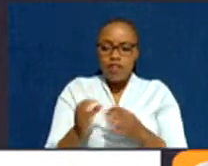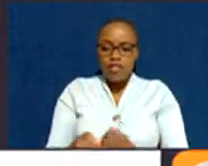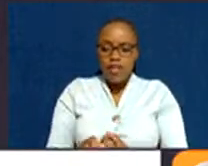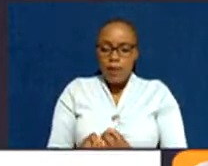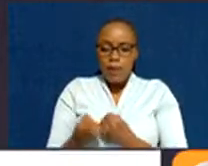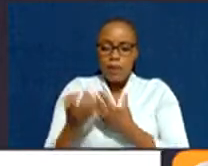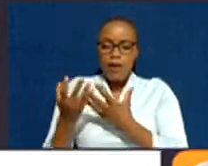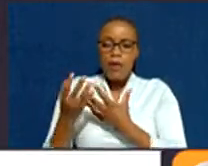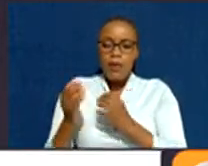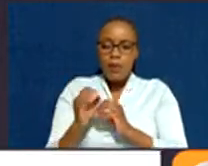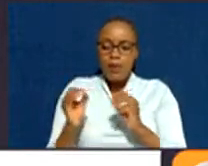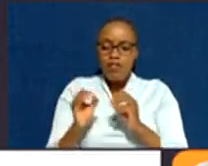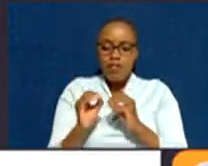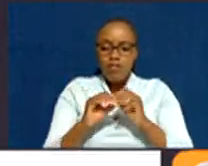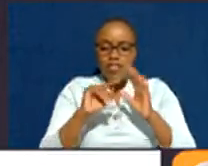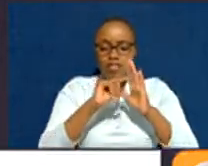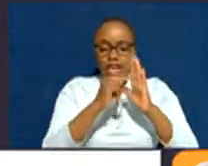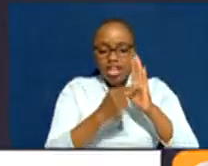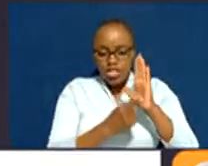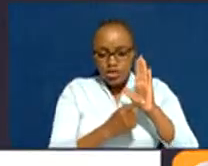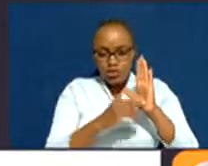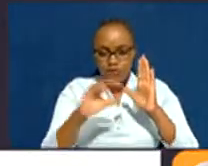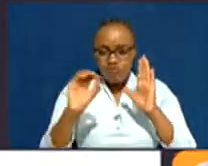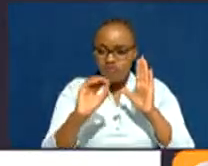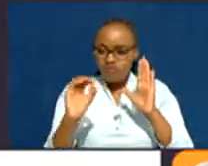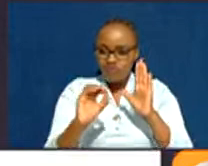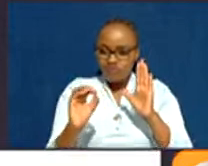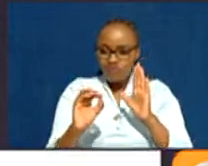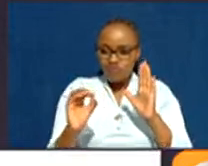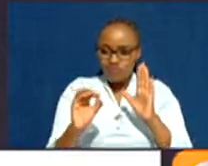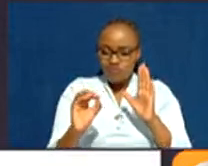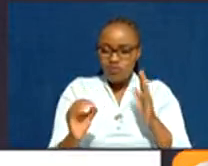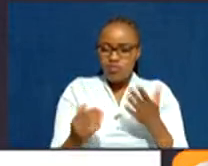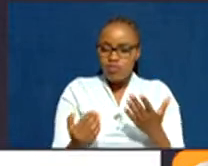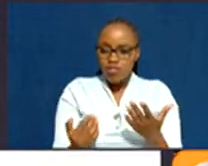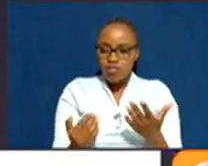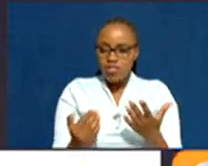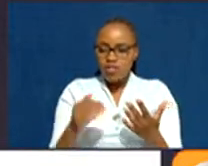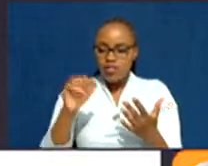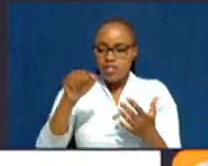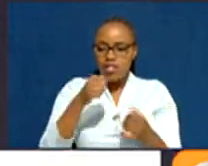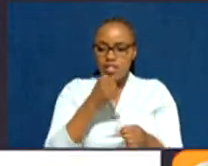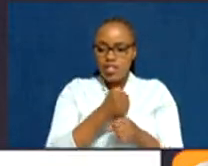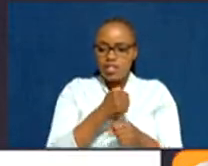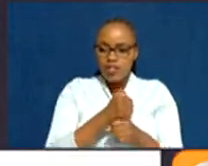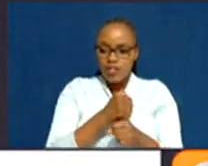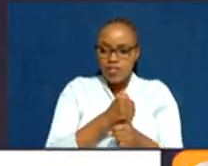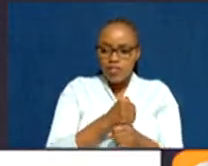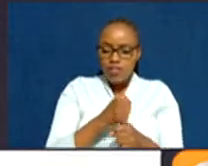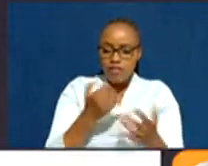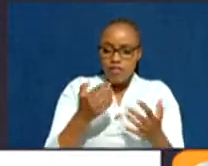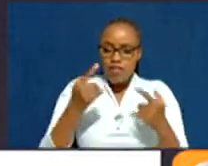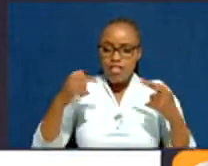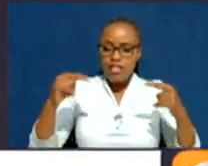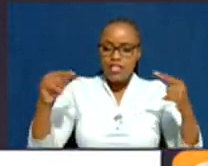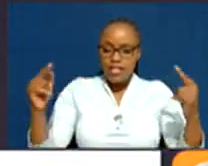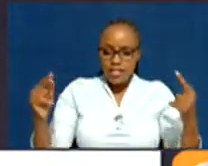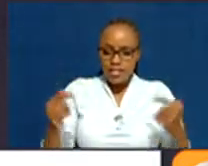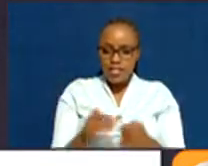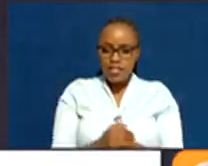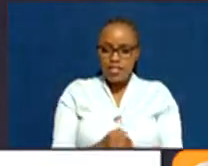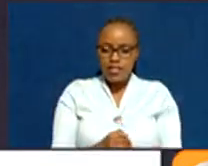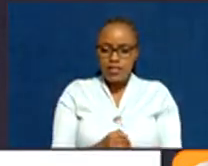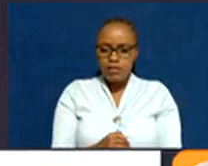of reservations or regret about the British colonial rule and its excesses, and in